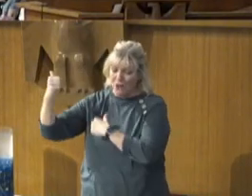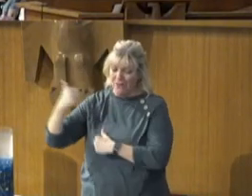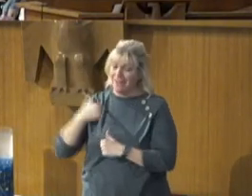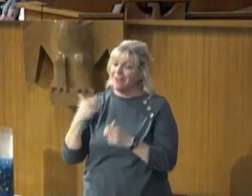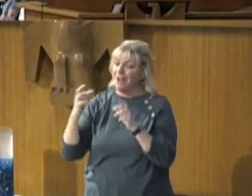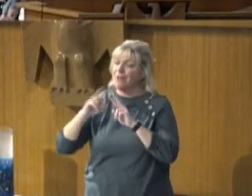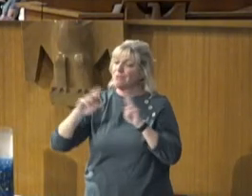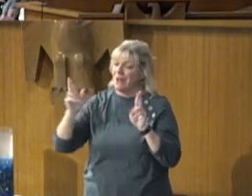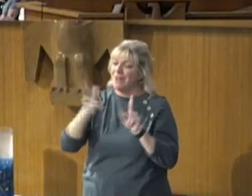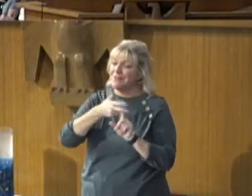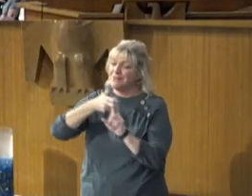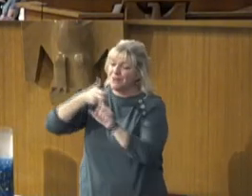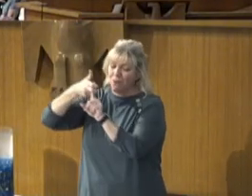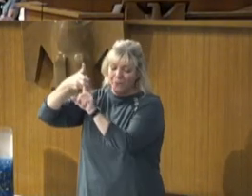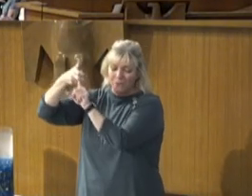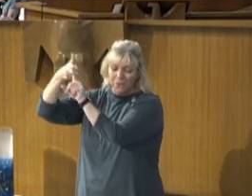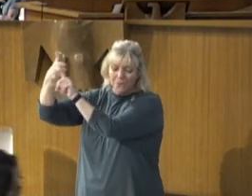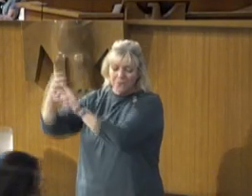to go